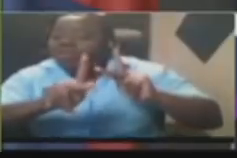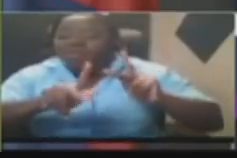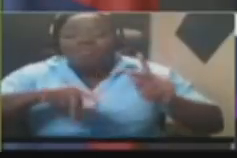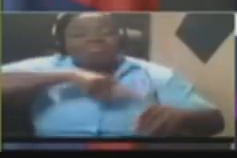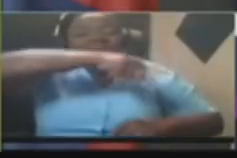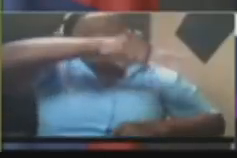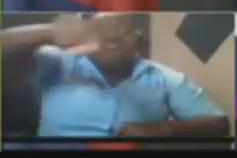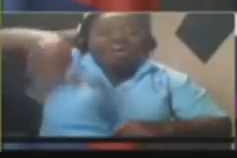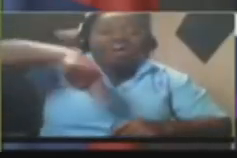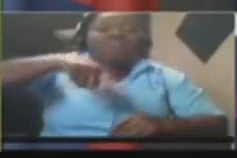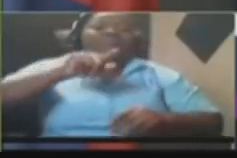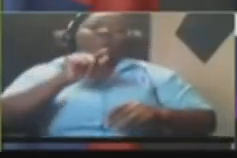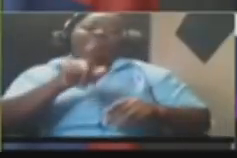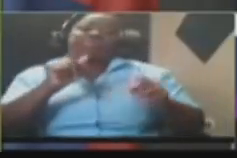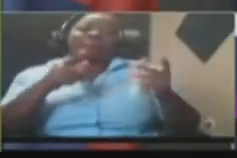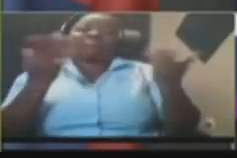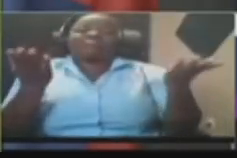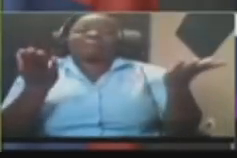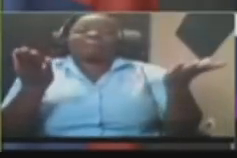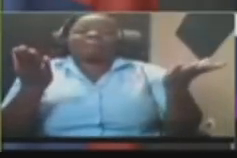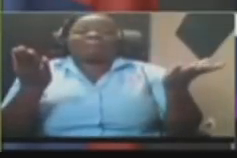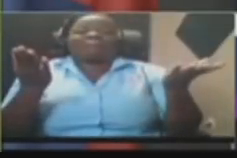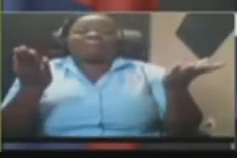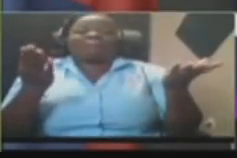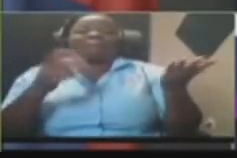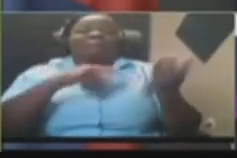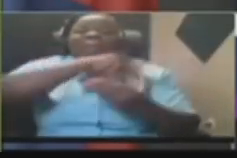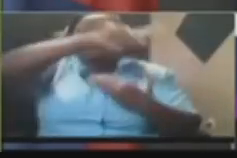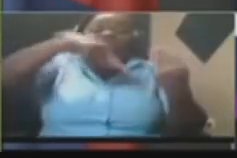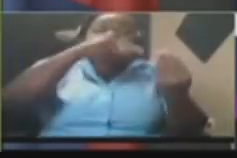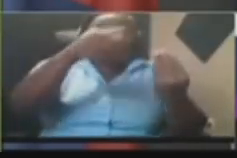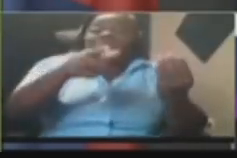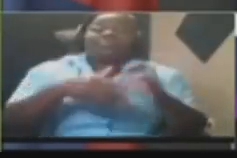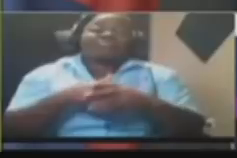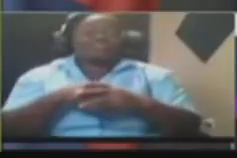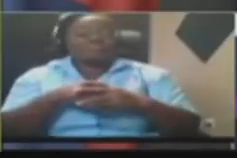that's where the government comes in. So even though today,